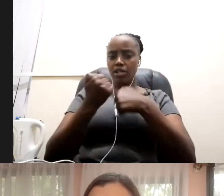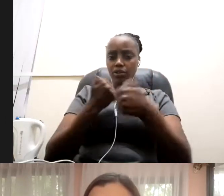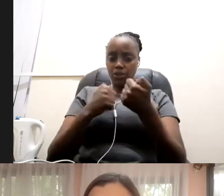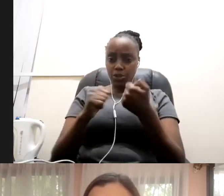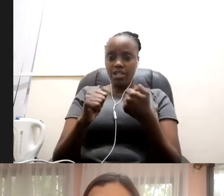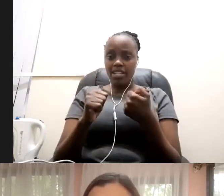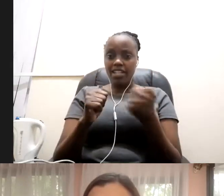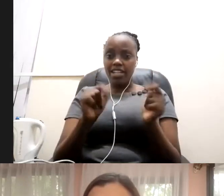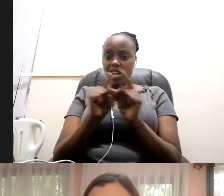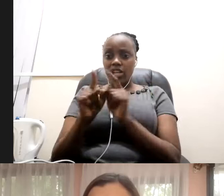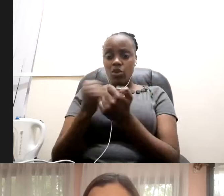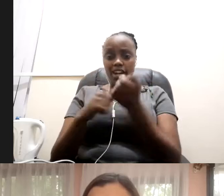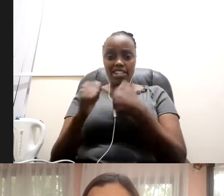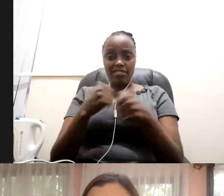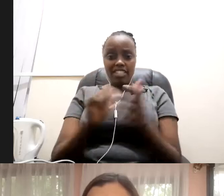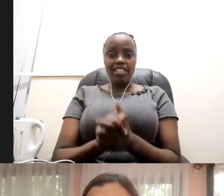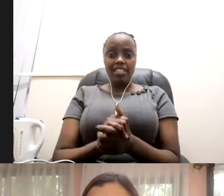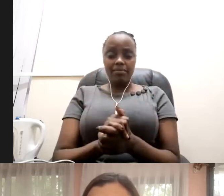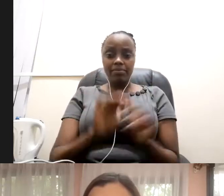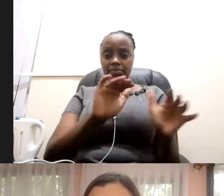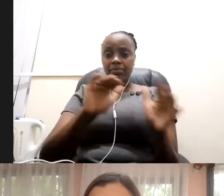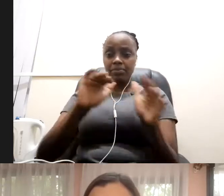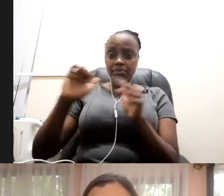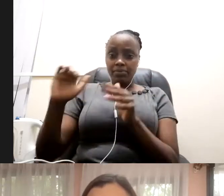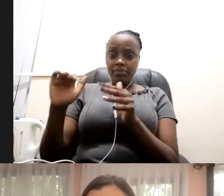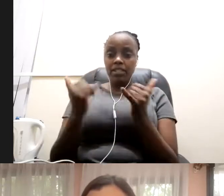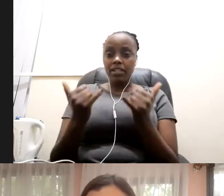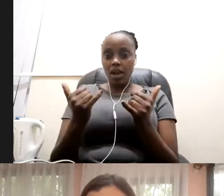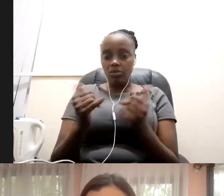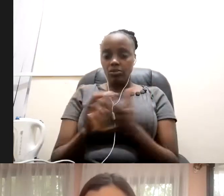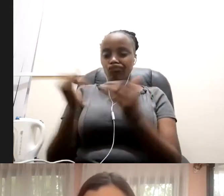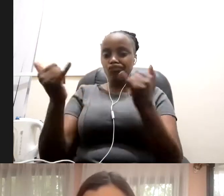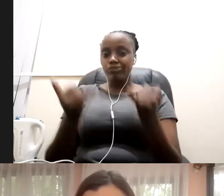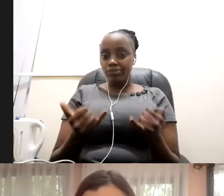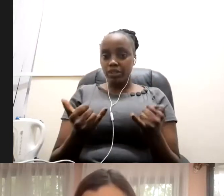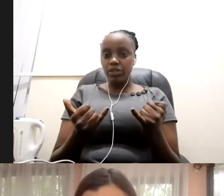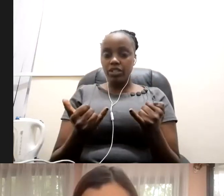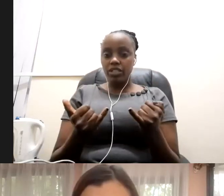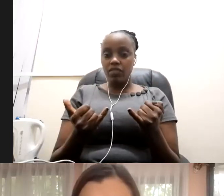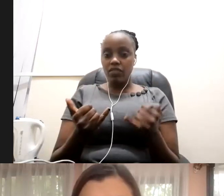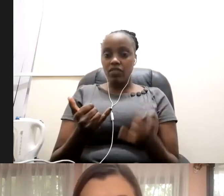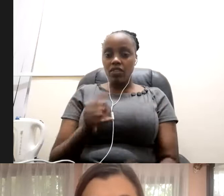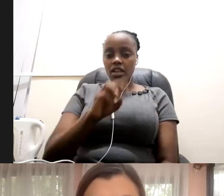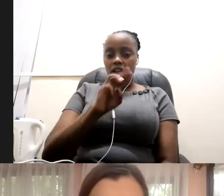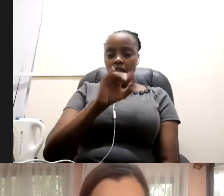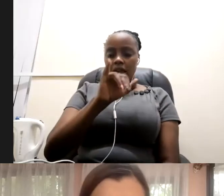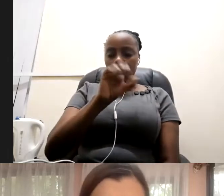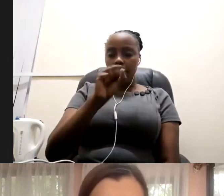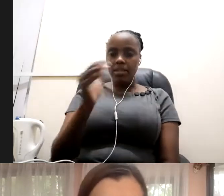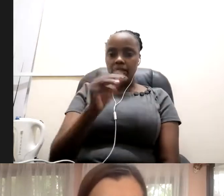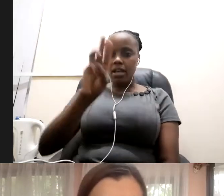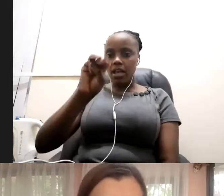and activities. So let me now introduce you Ms. Maria Soledad Cisterna